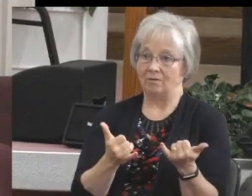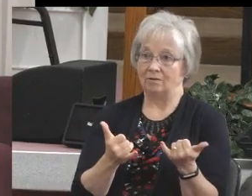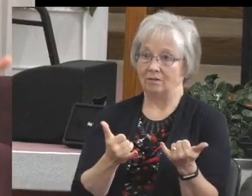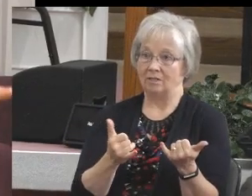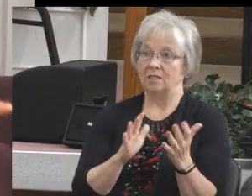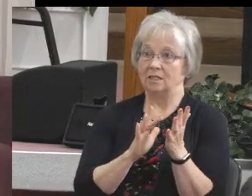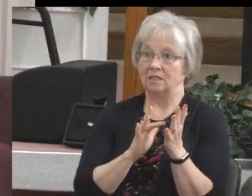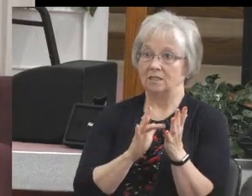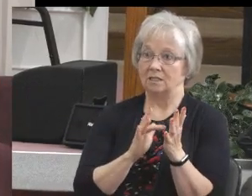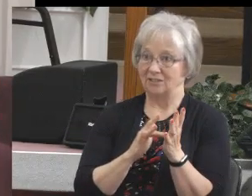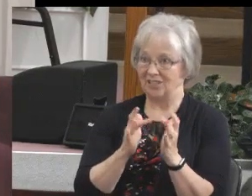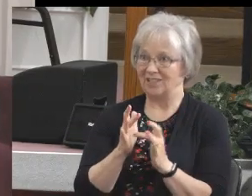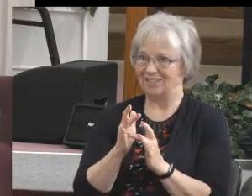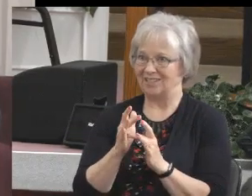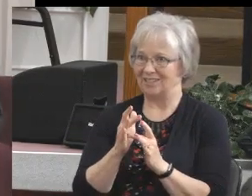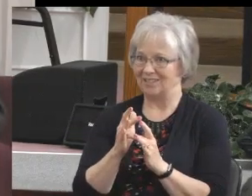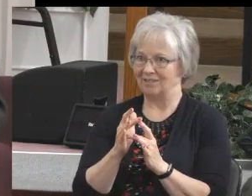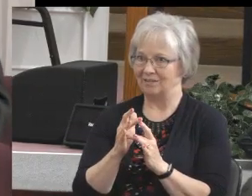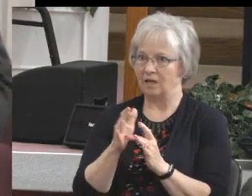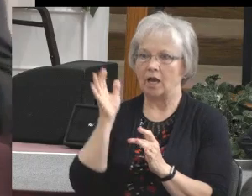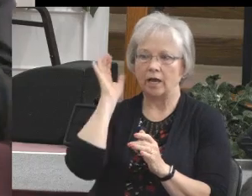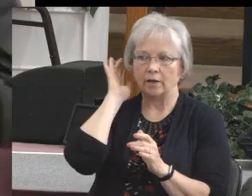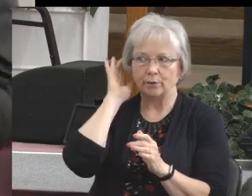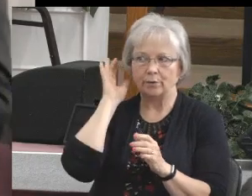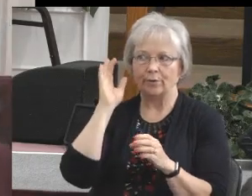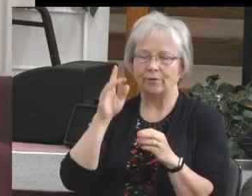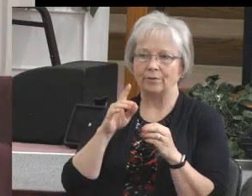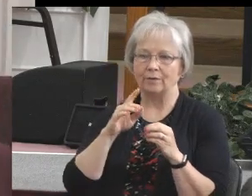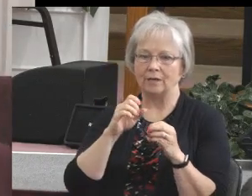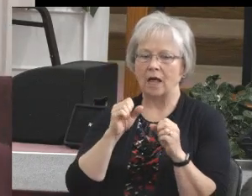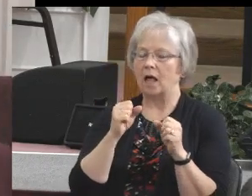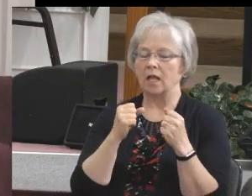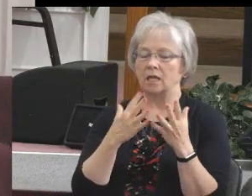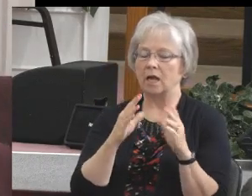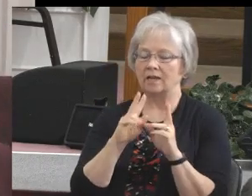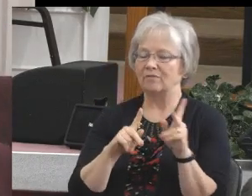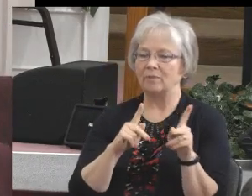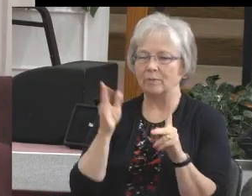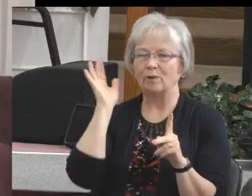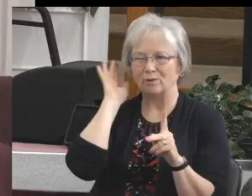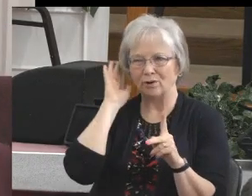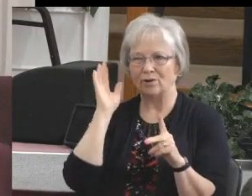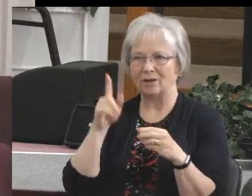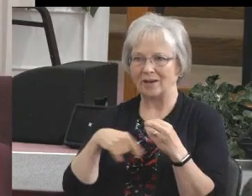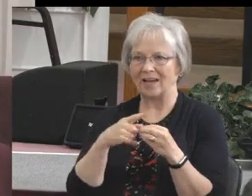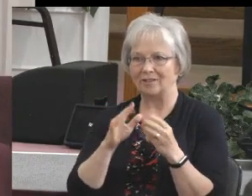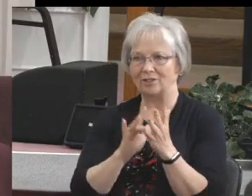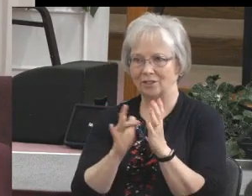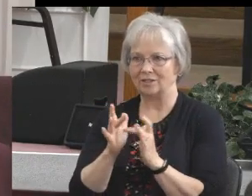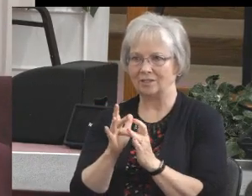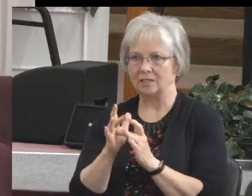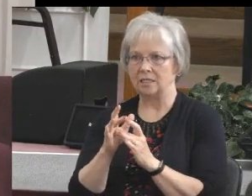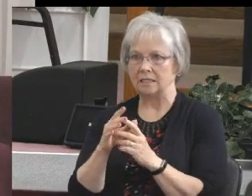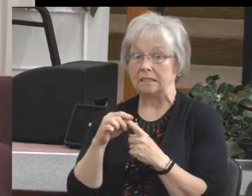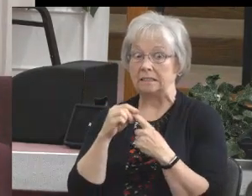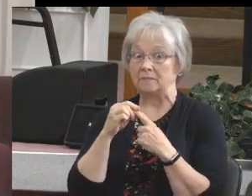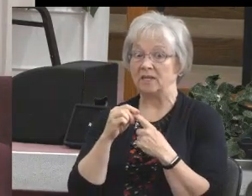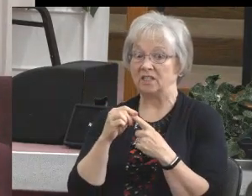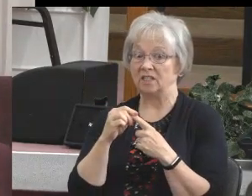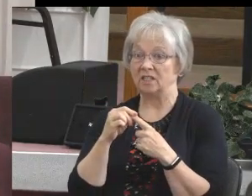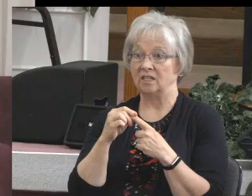told by many. Whether they believed or not, many, many people knew about Him, especially when the tomb ended up